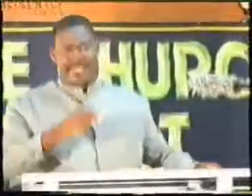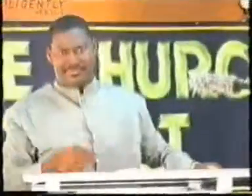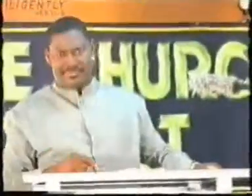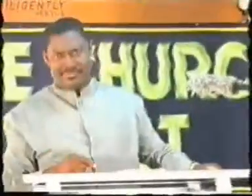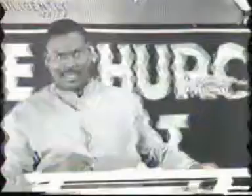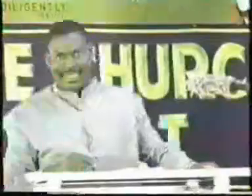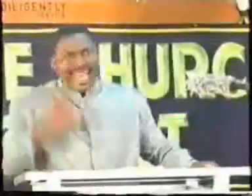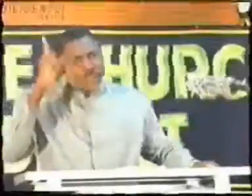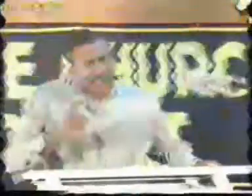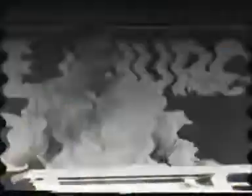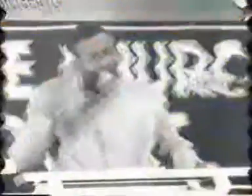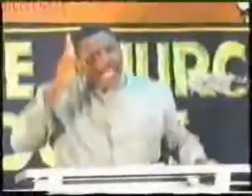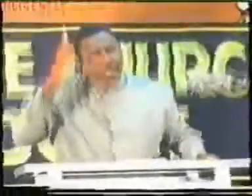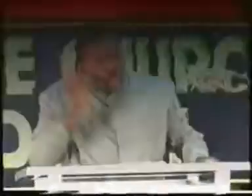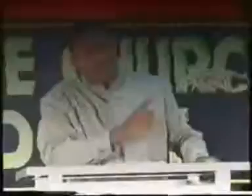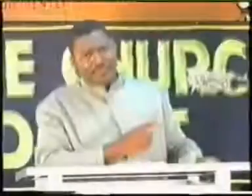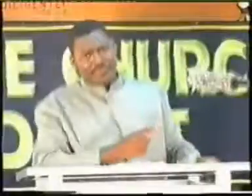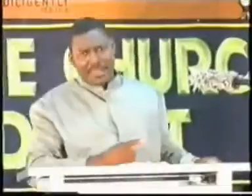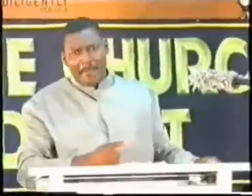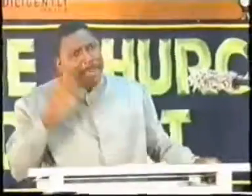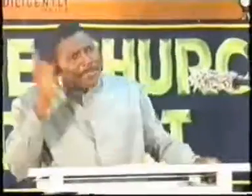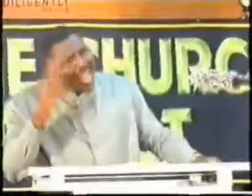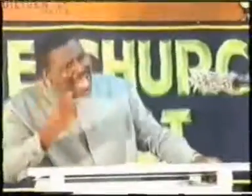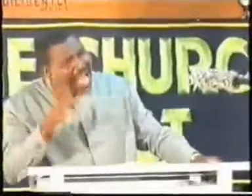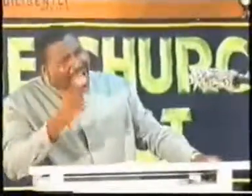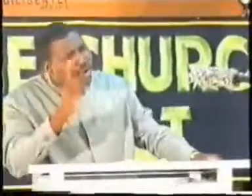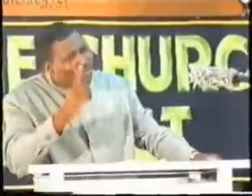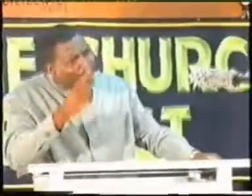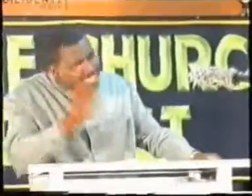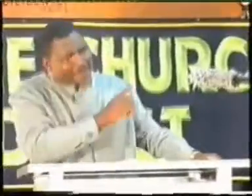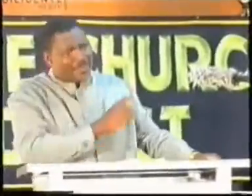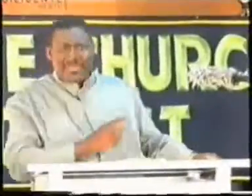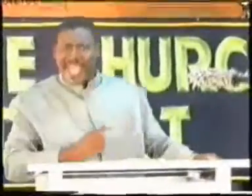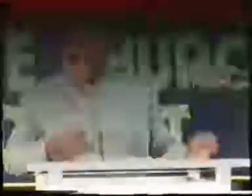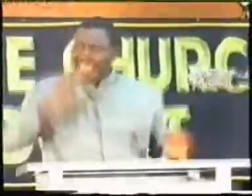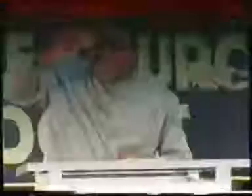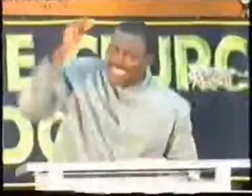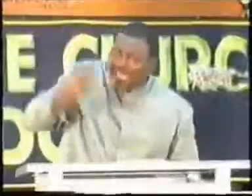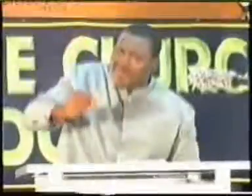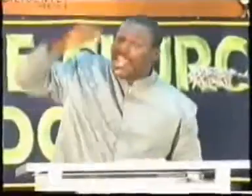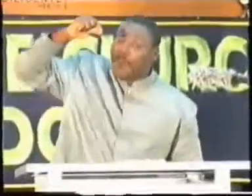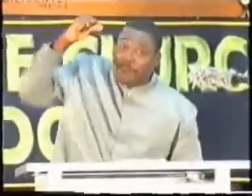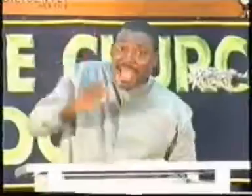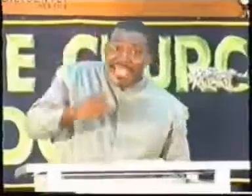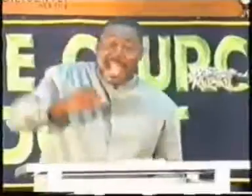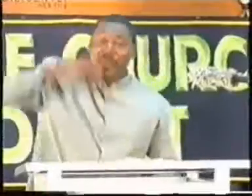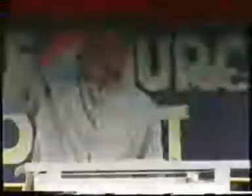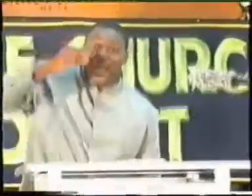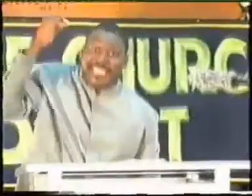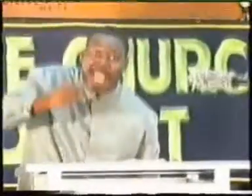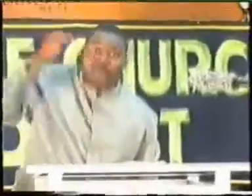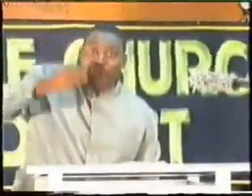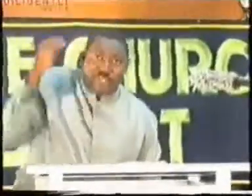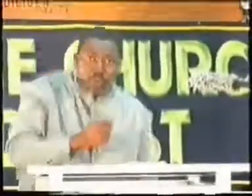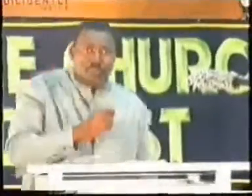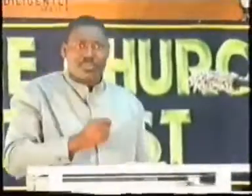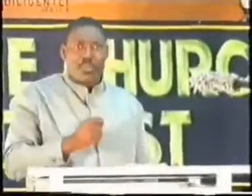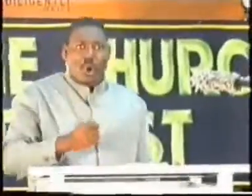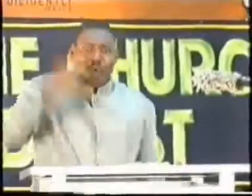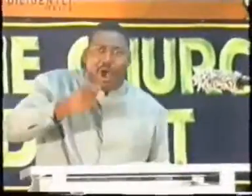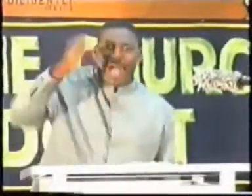Nadia, ye ye ye ni. Now John chapter 2, me busa Ghana asofo se. E dia ba sam e na ba ye e ma ye wura